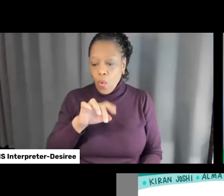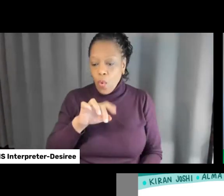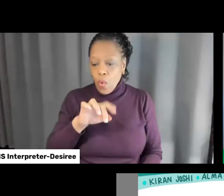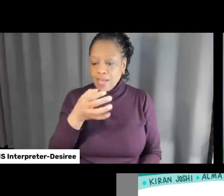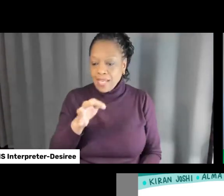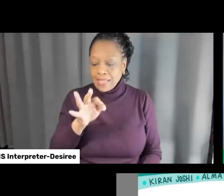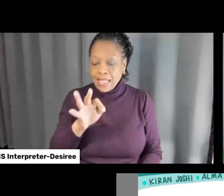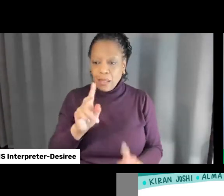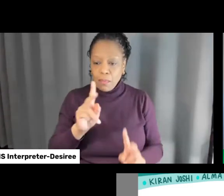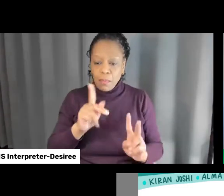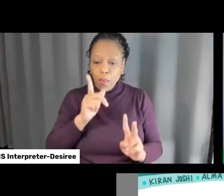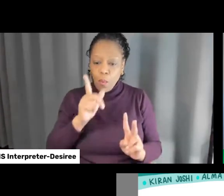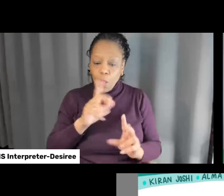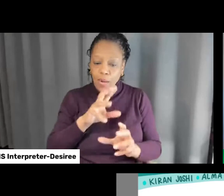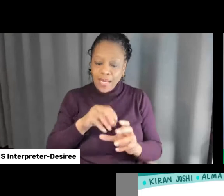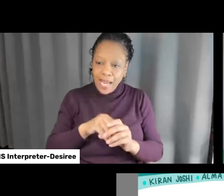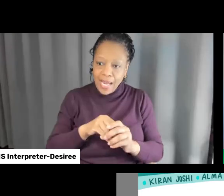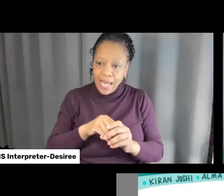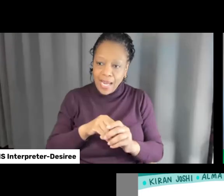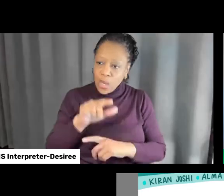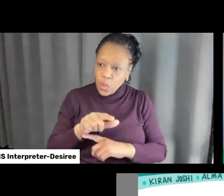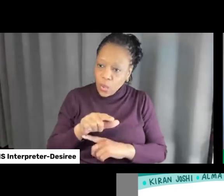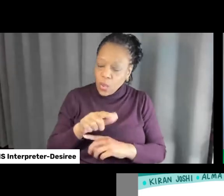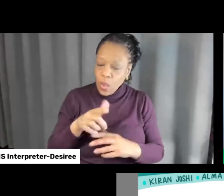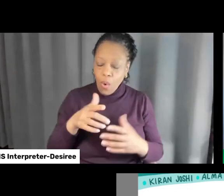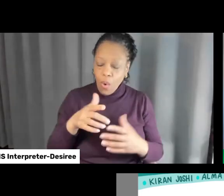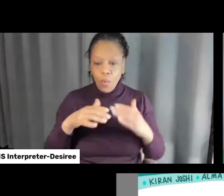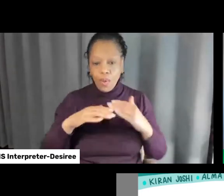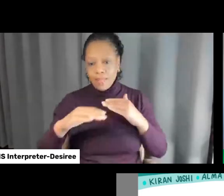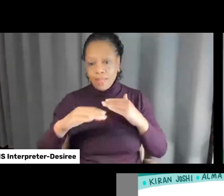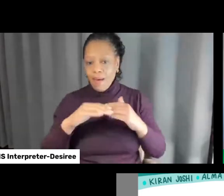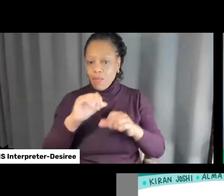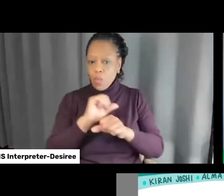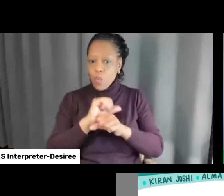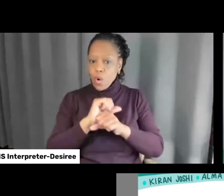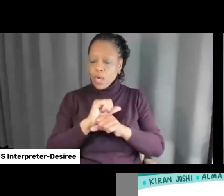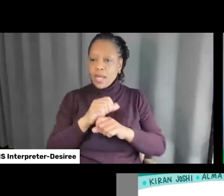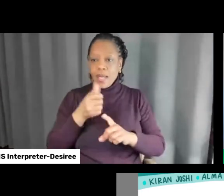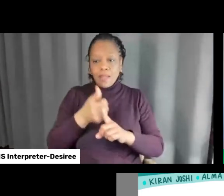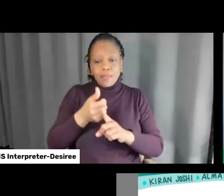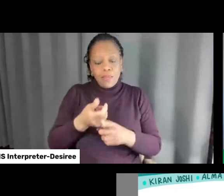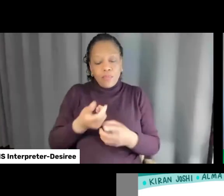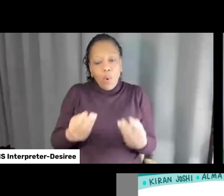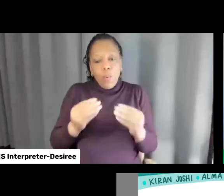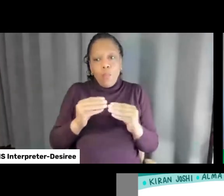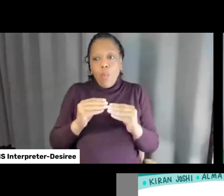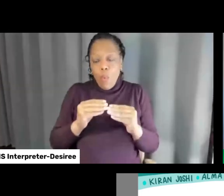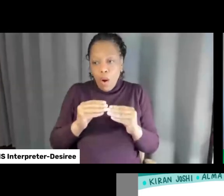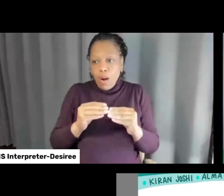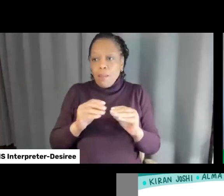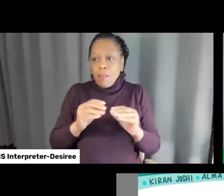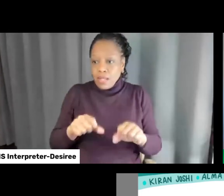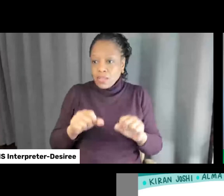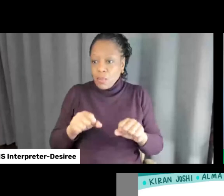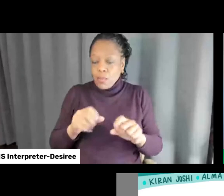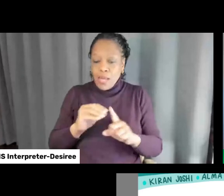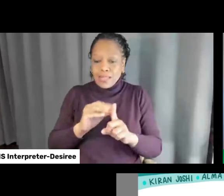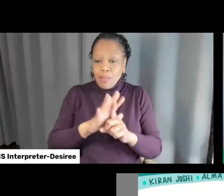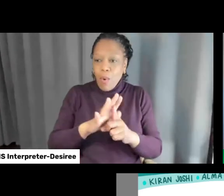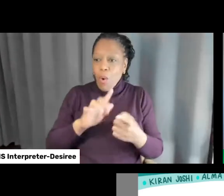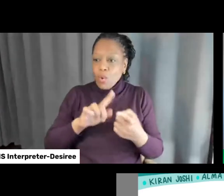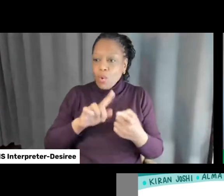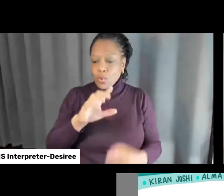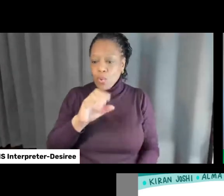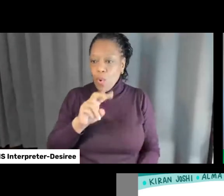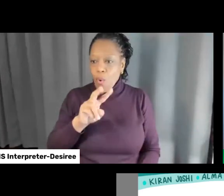work, were much more likely to be exposed to COVID-19 because they had a horrible choice to make. They could either choose to